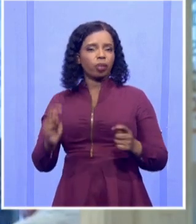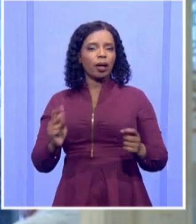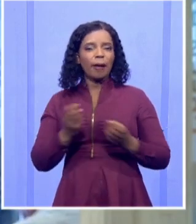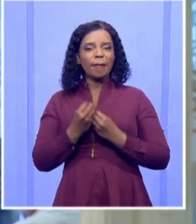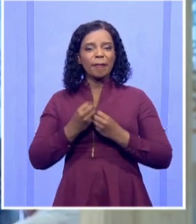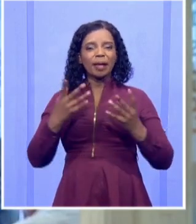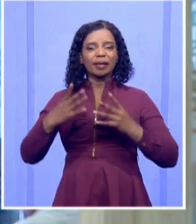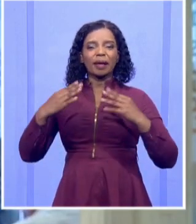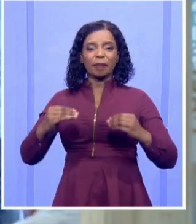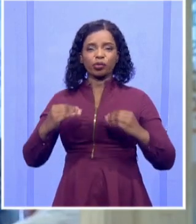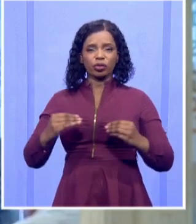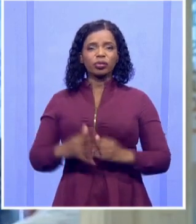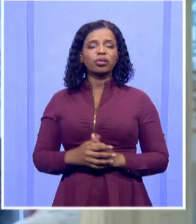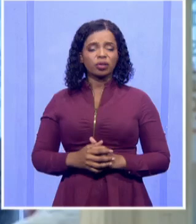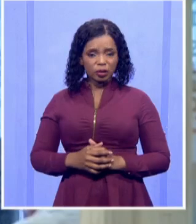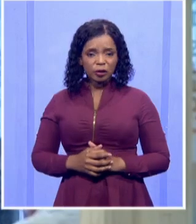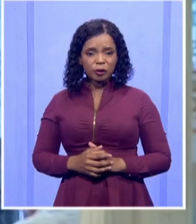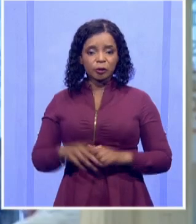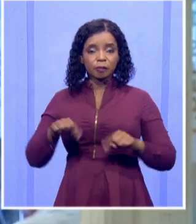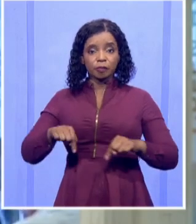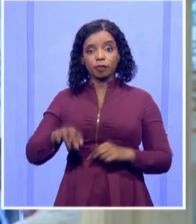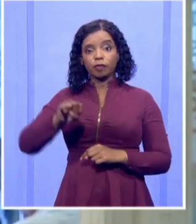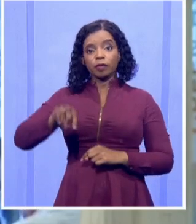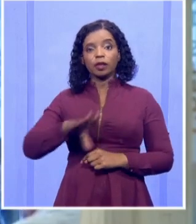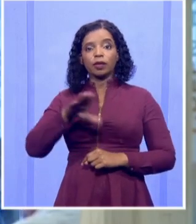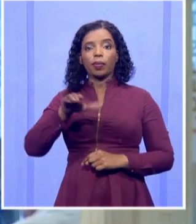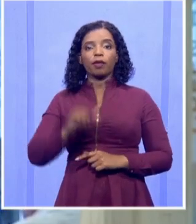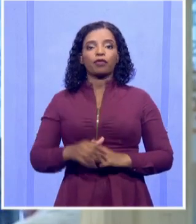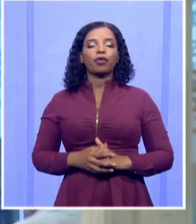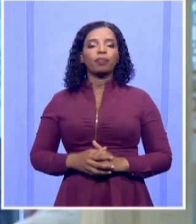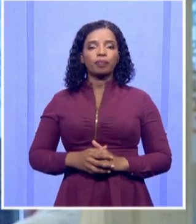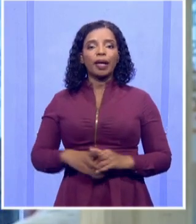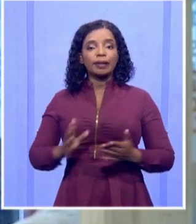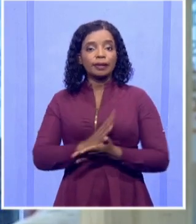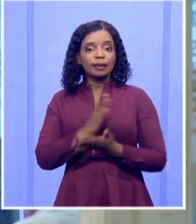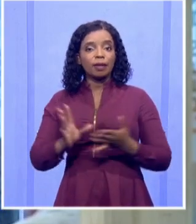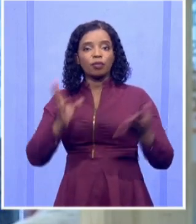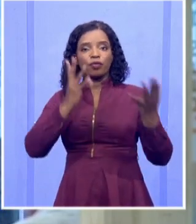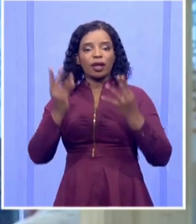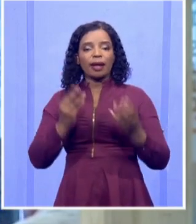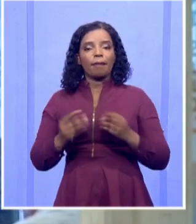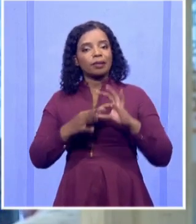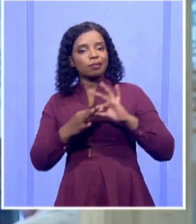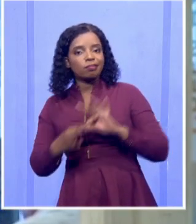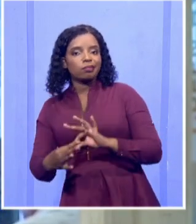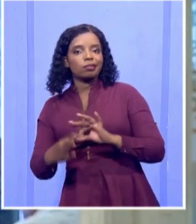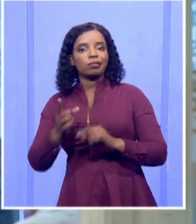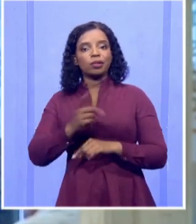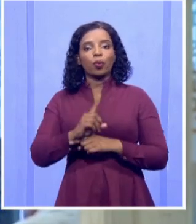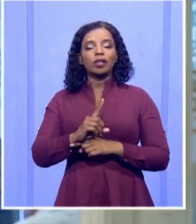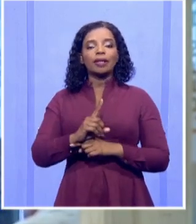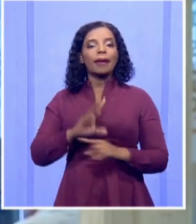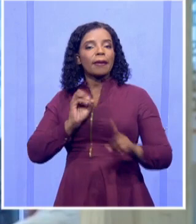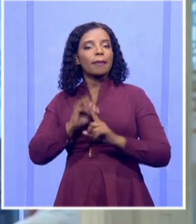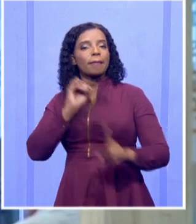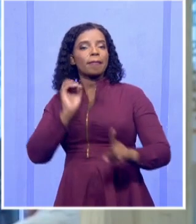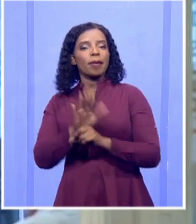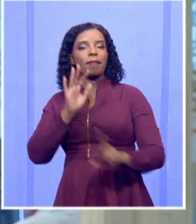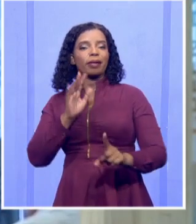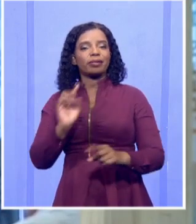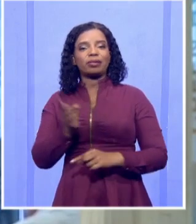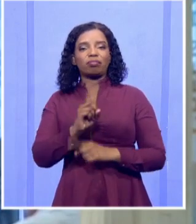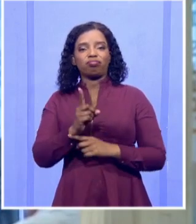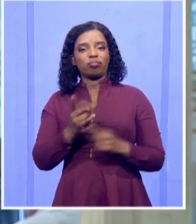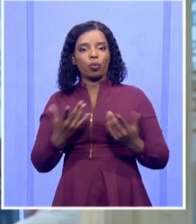drive reindustrialization in South Africa. Some of the numbers around what the impact could be if we realize our